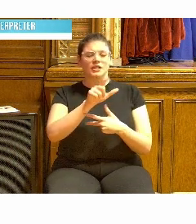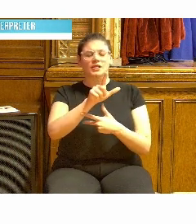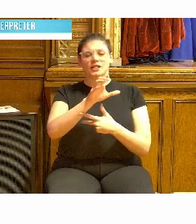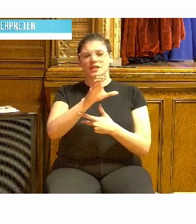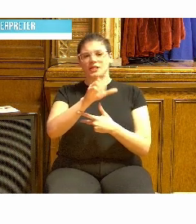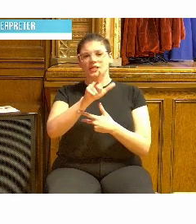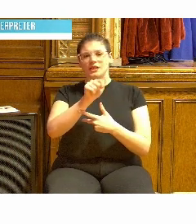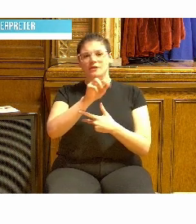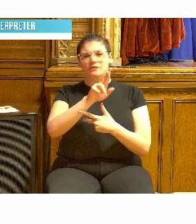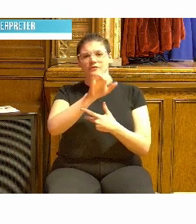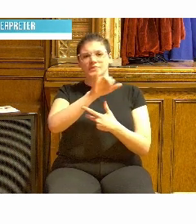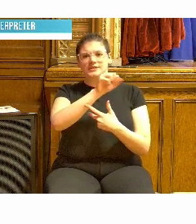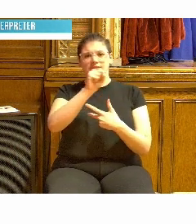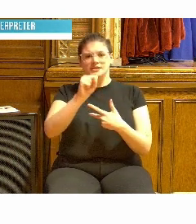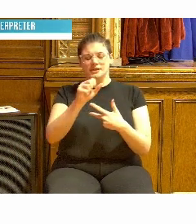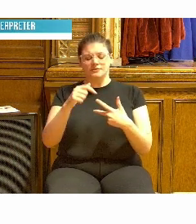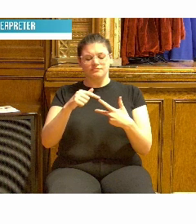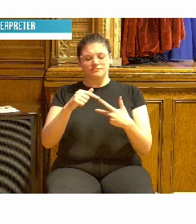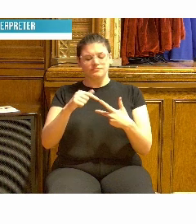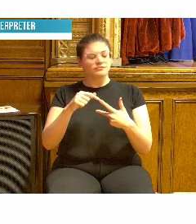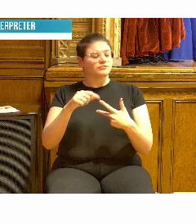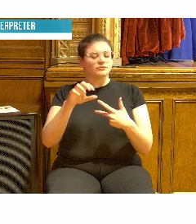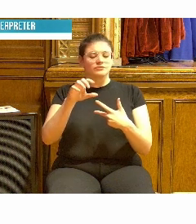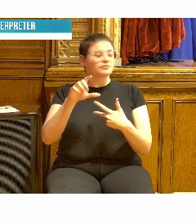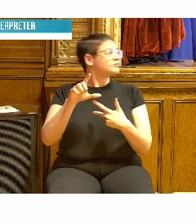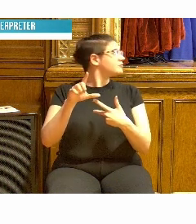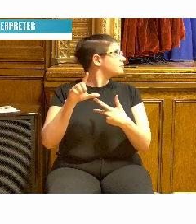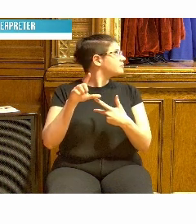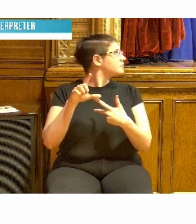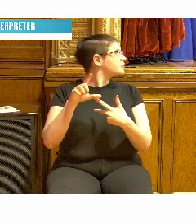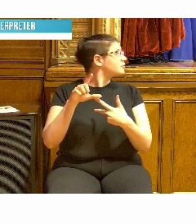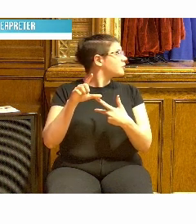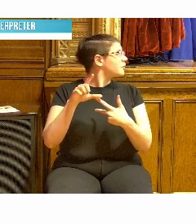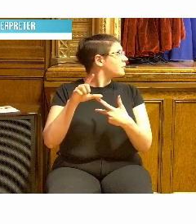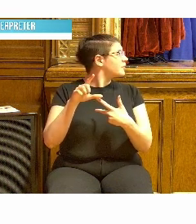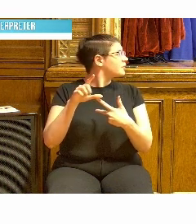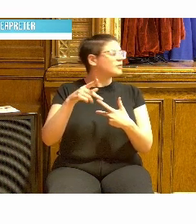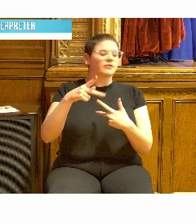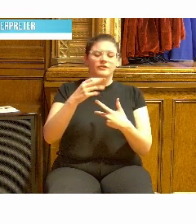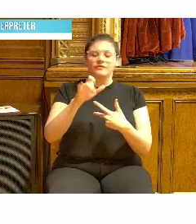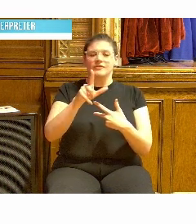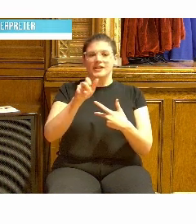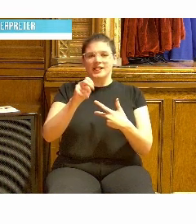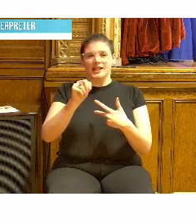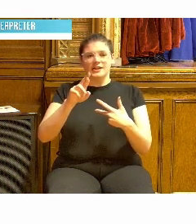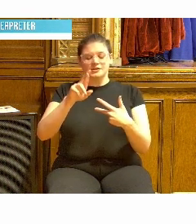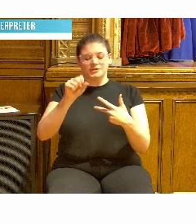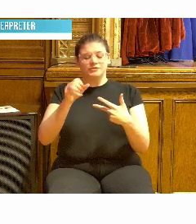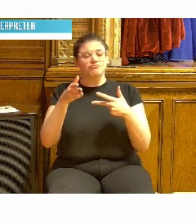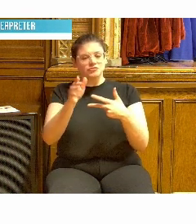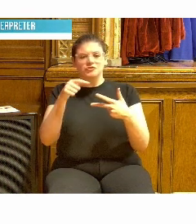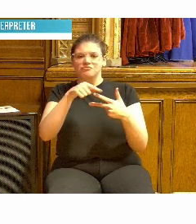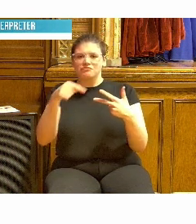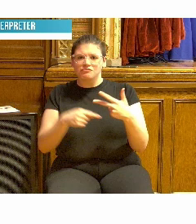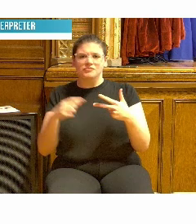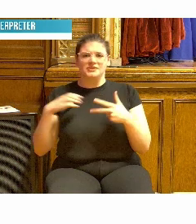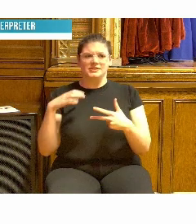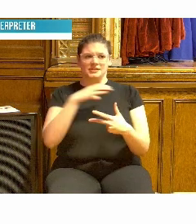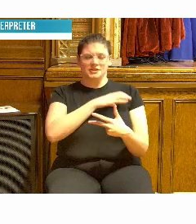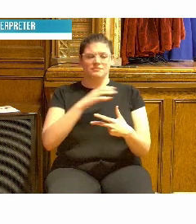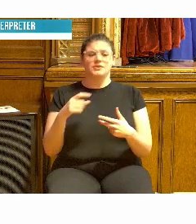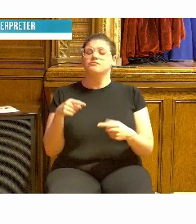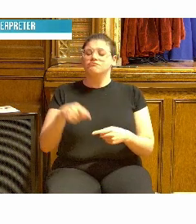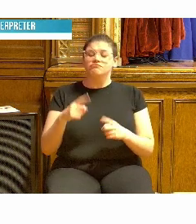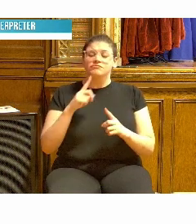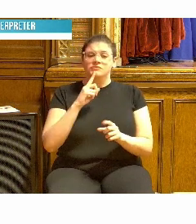history alive and remediate the harm that urban renewal caused to their neighborhoods. Many of these physical communities were destroyed,